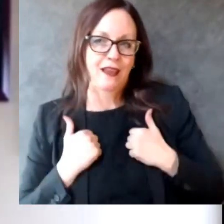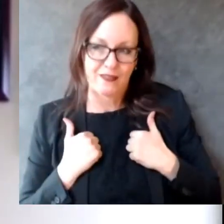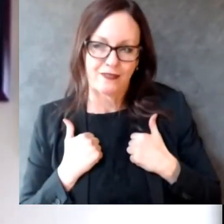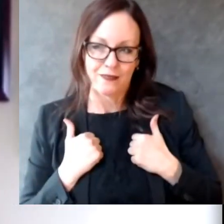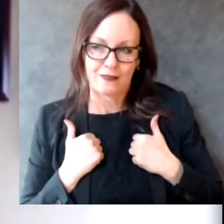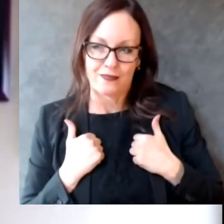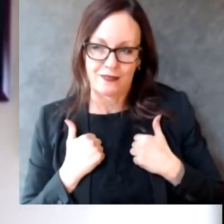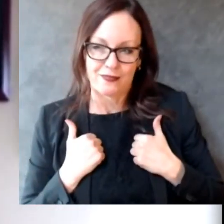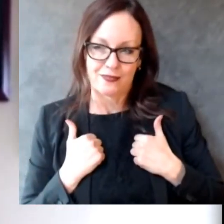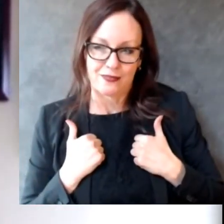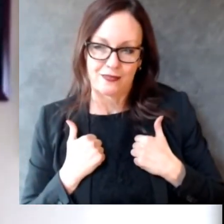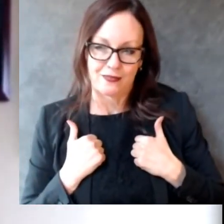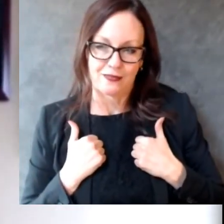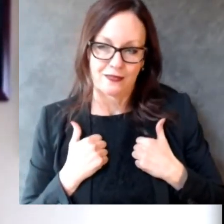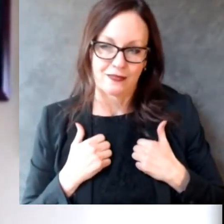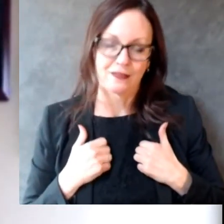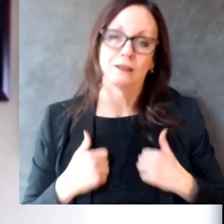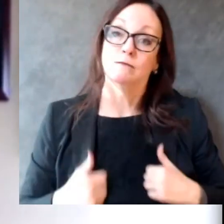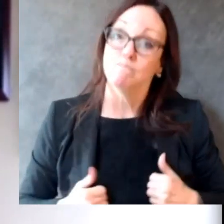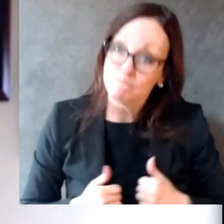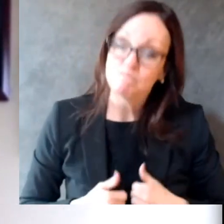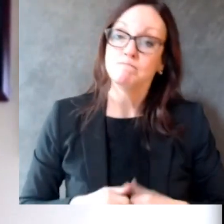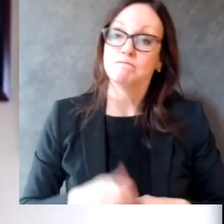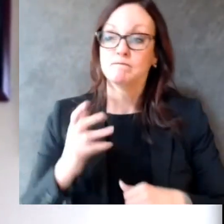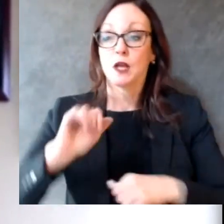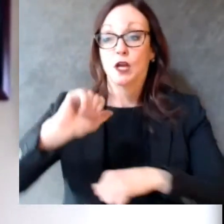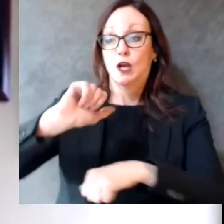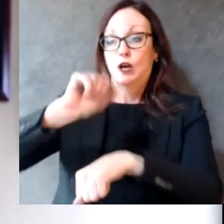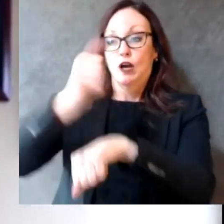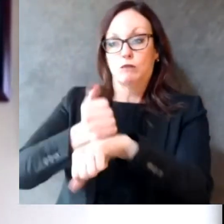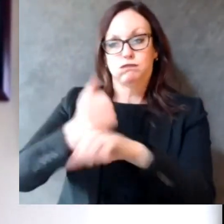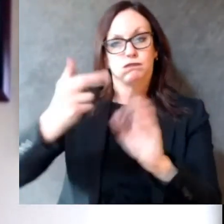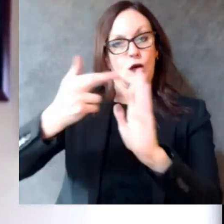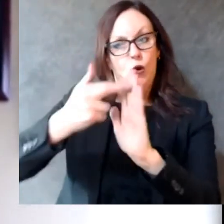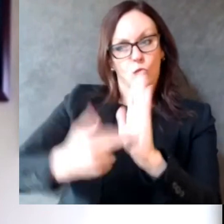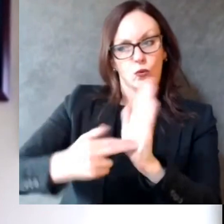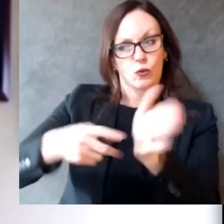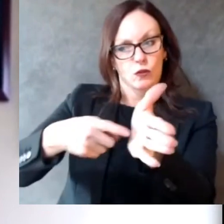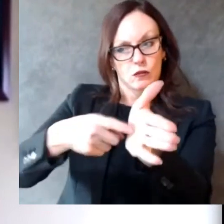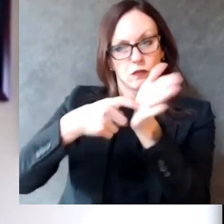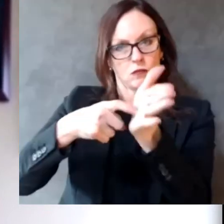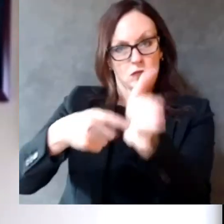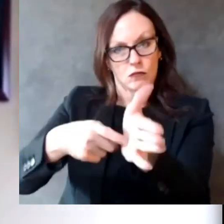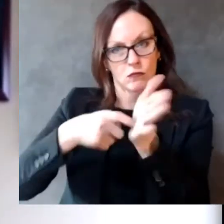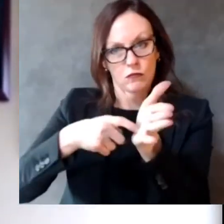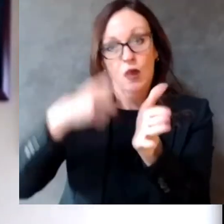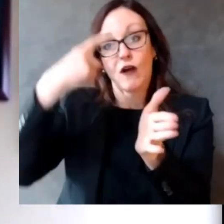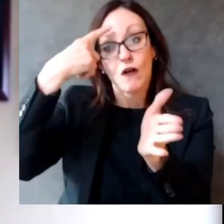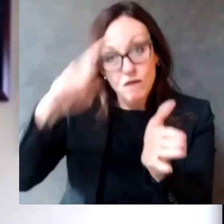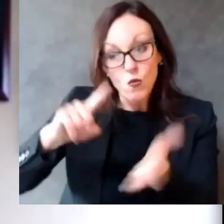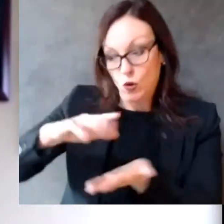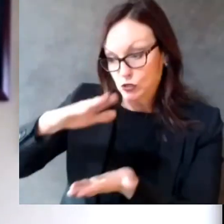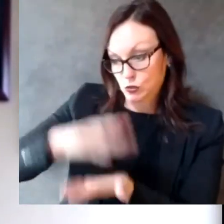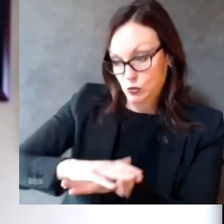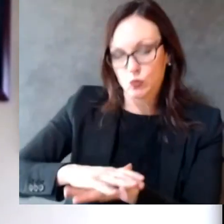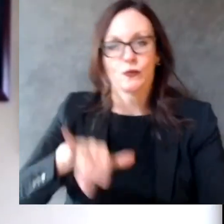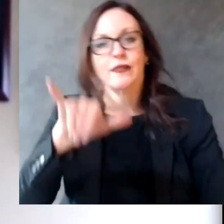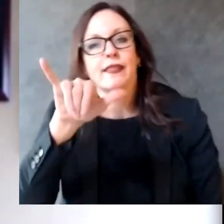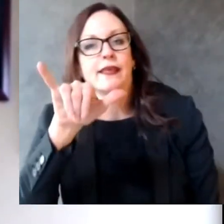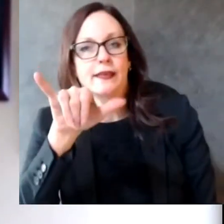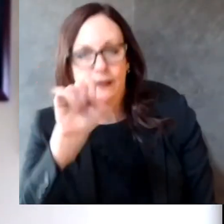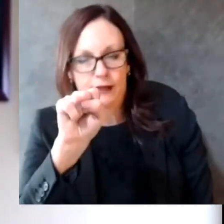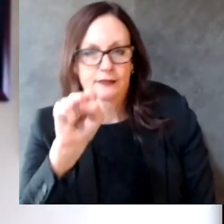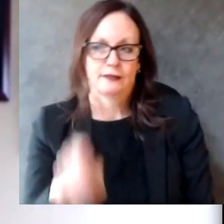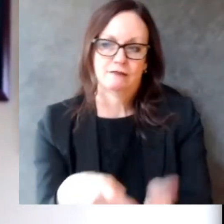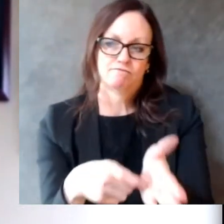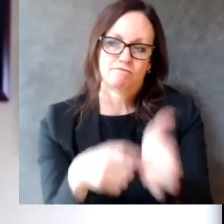preventing disease in school settings is universal and correct use of face masks. And I